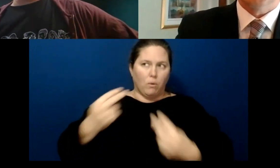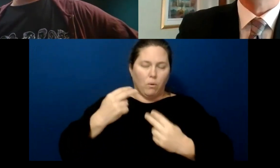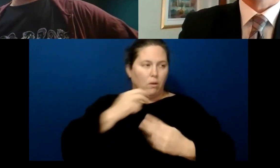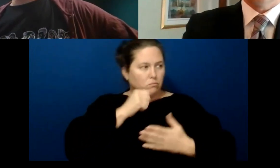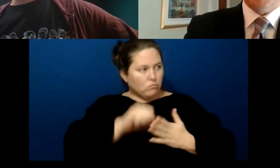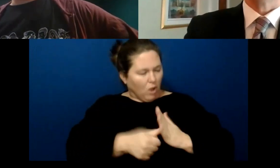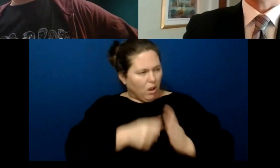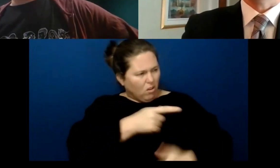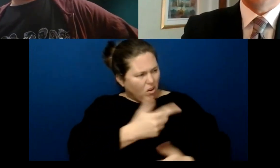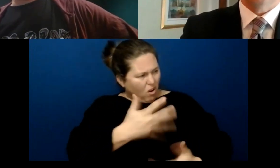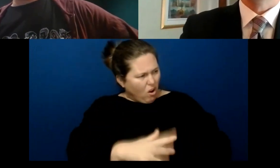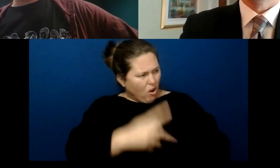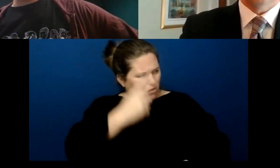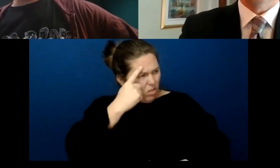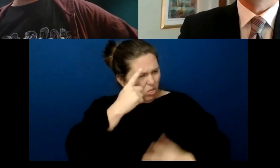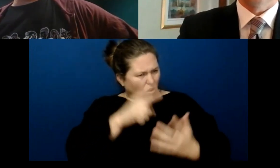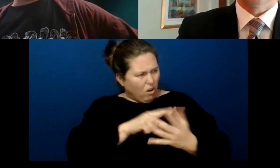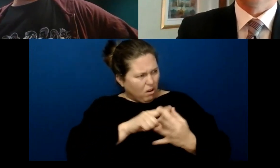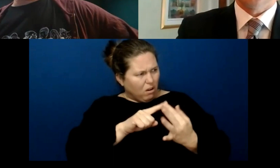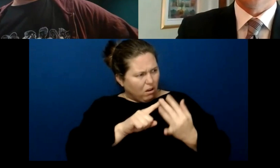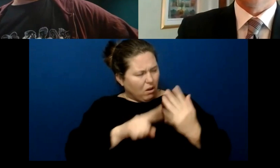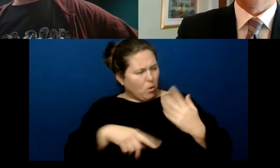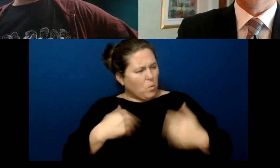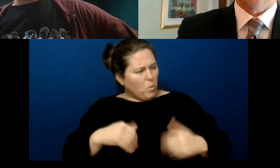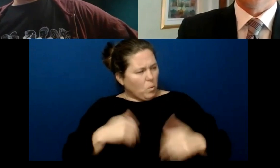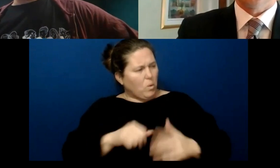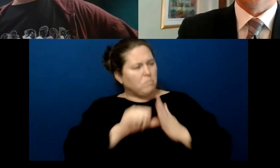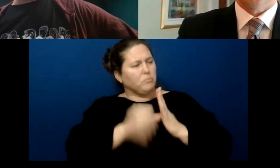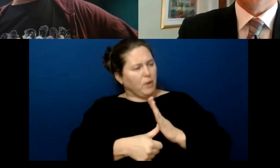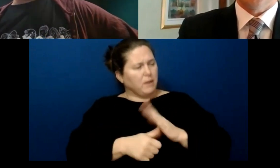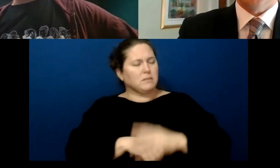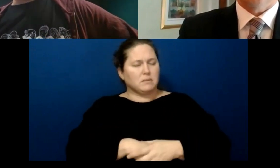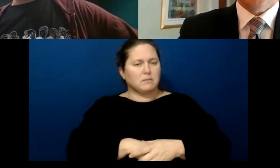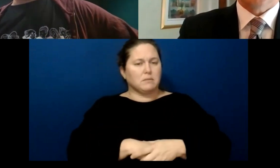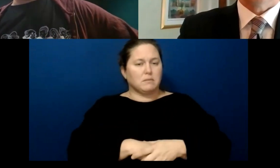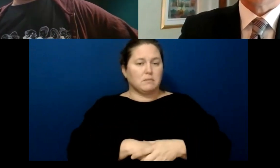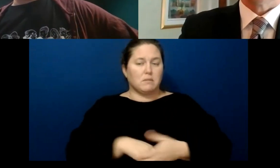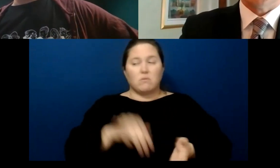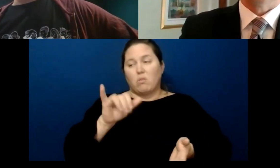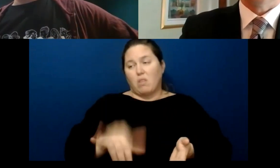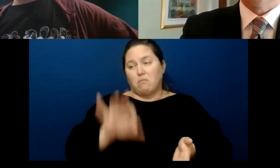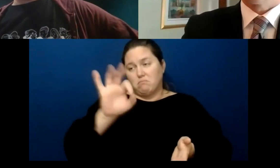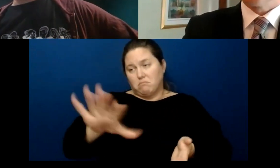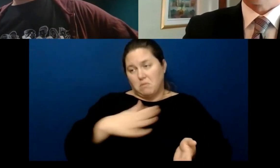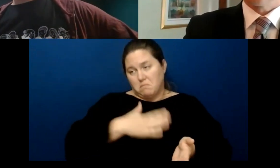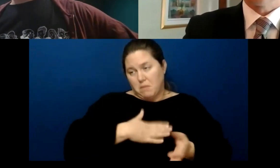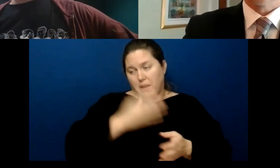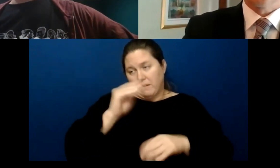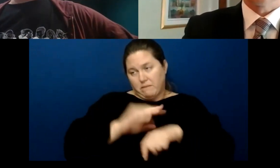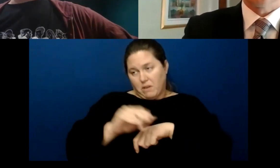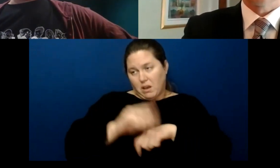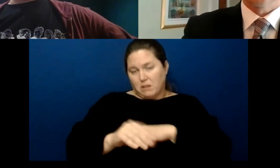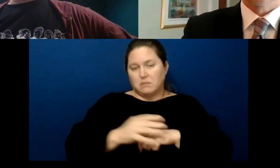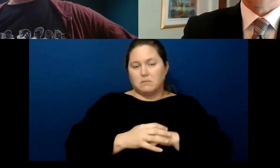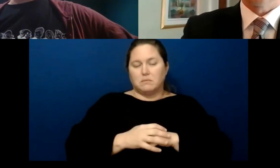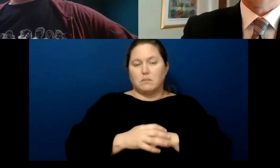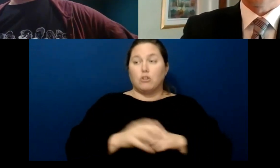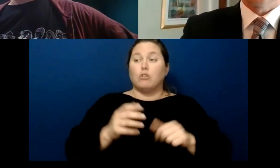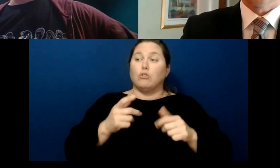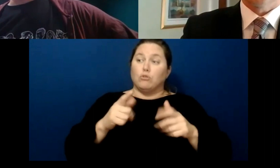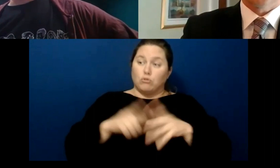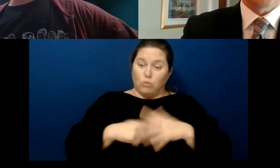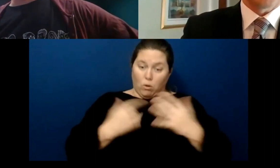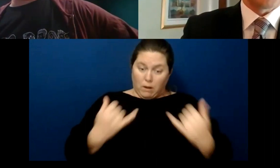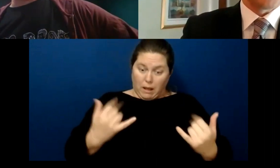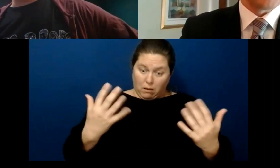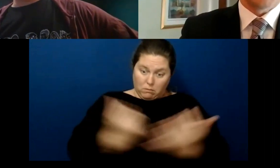thought through certain questions. So that would be my main advice is That's great. Start to try teaching yourself as much